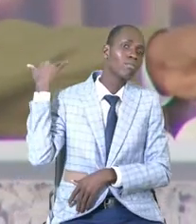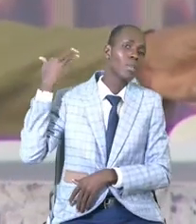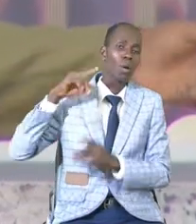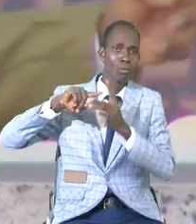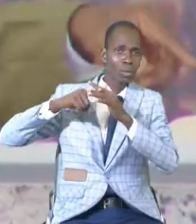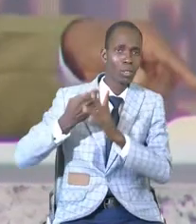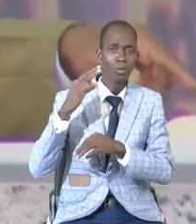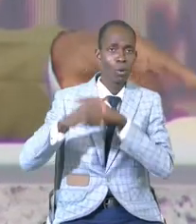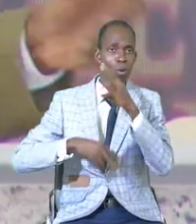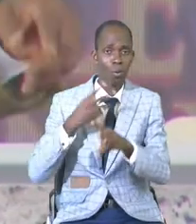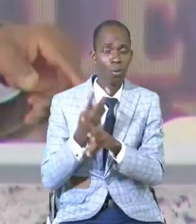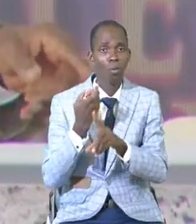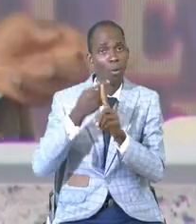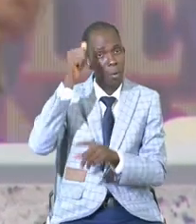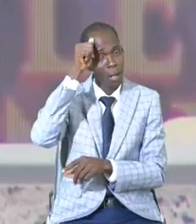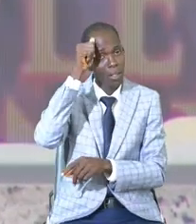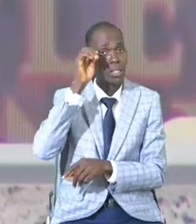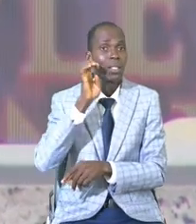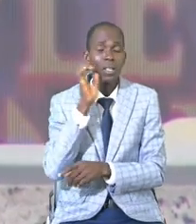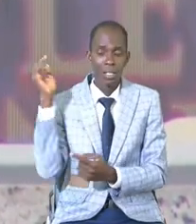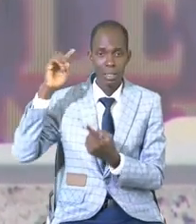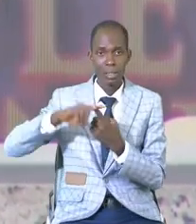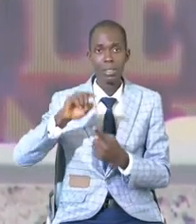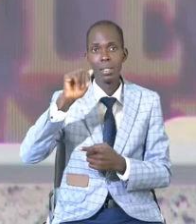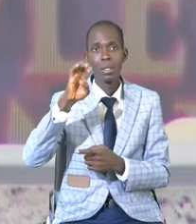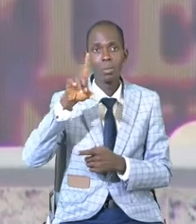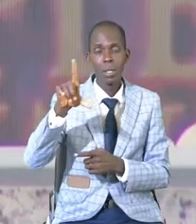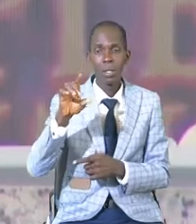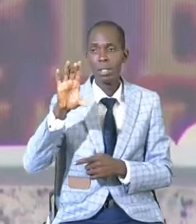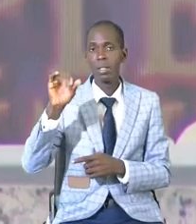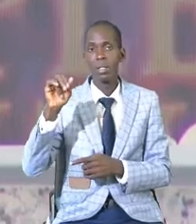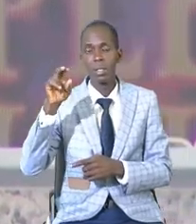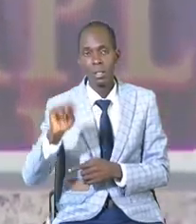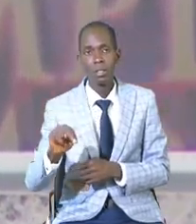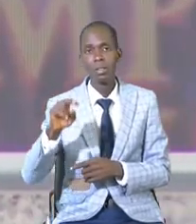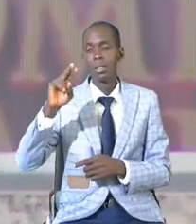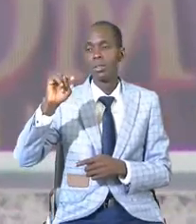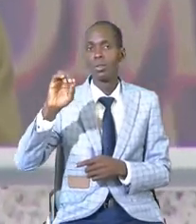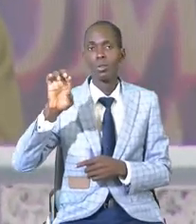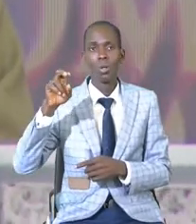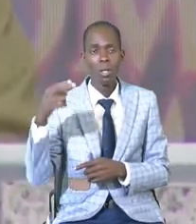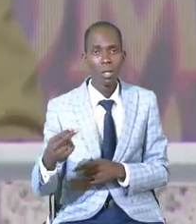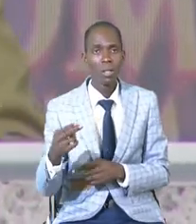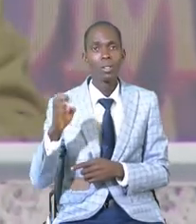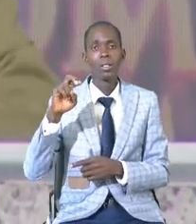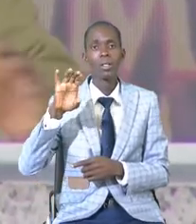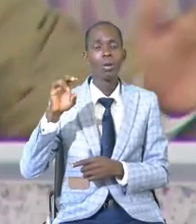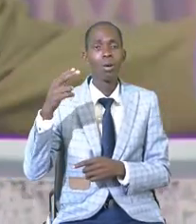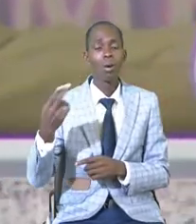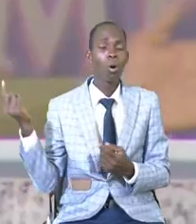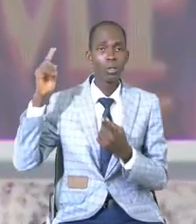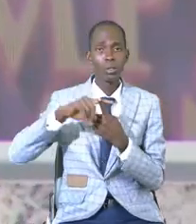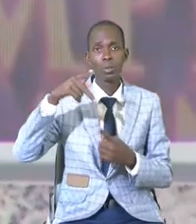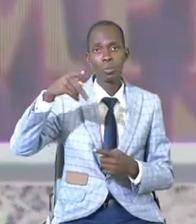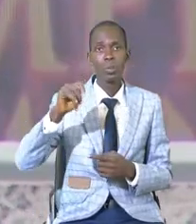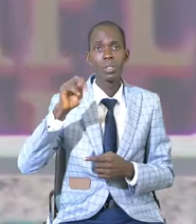and Eve, unto Abel, unto Cain, unto Enoch, unto Noah, unto Abraham, and then unto Peter, unto Paul,